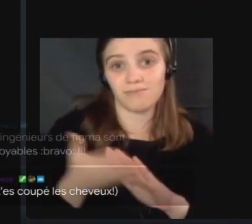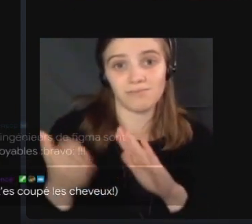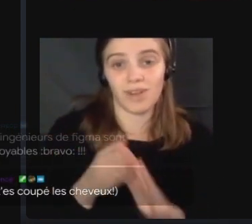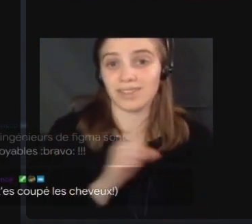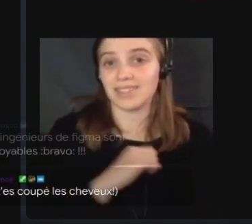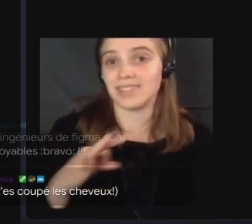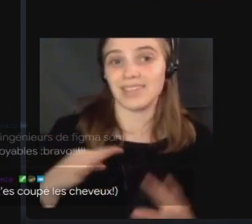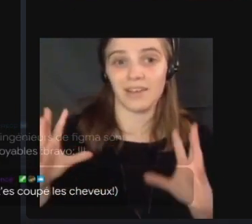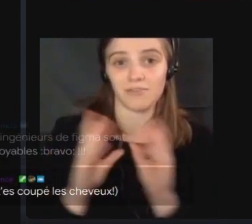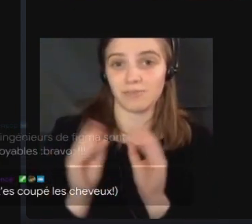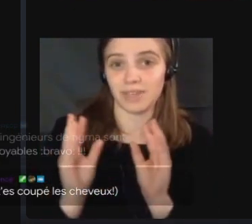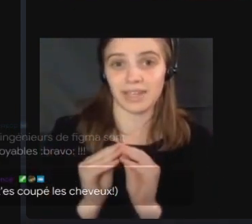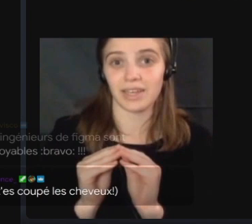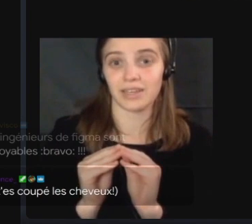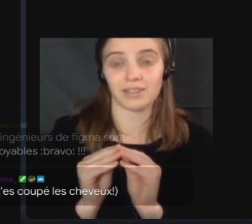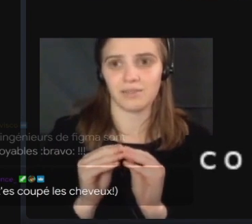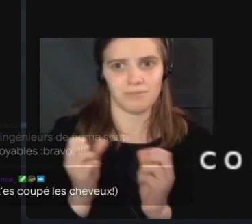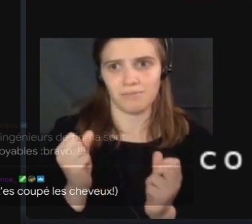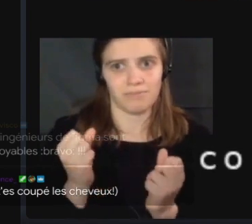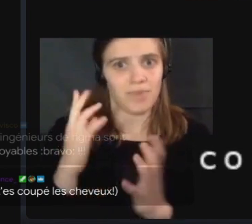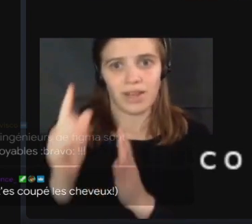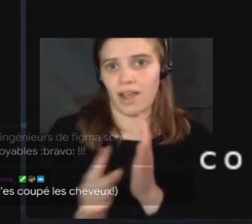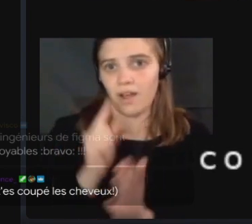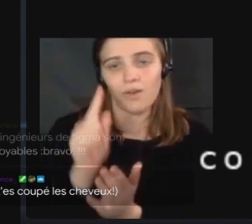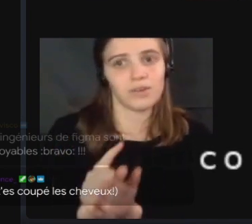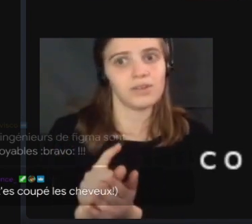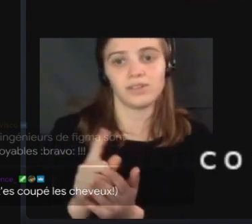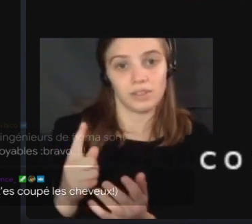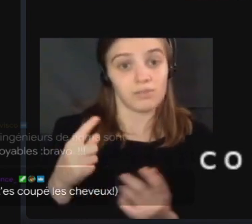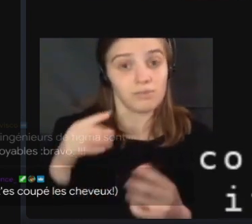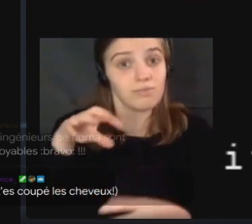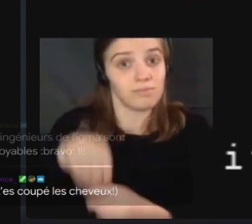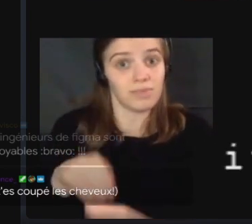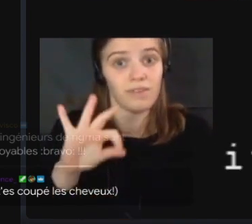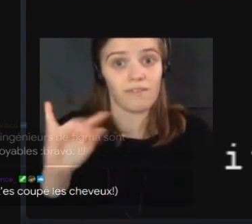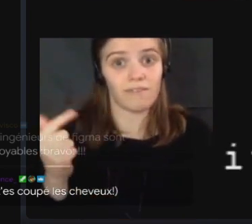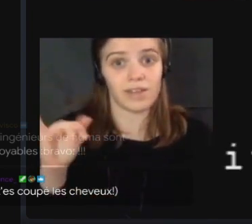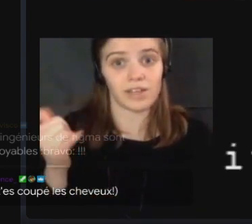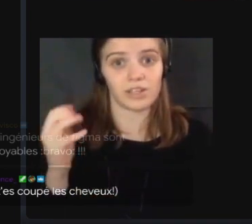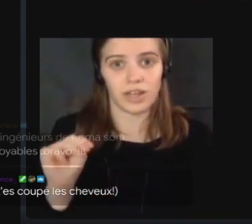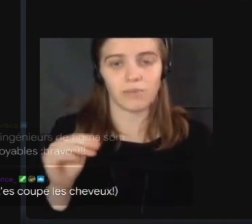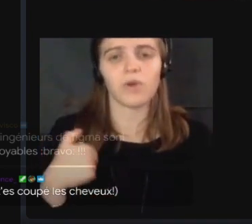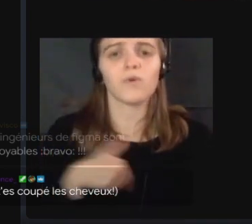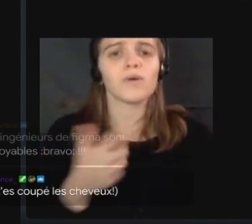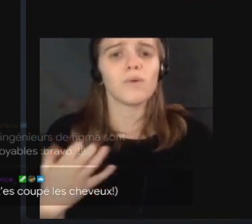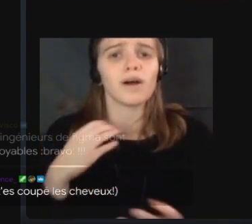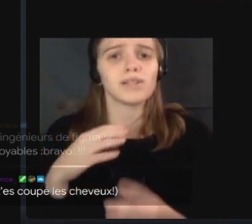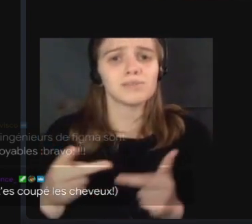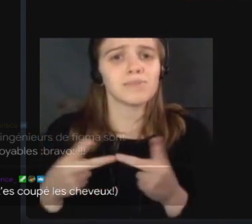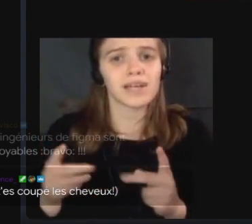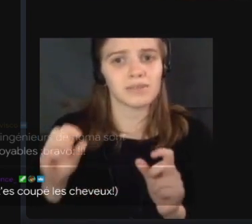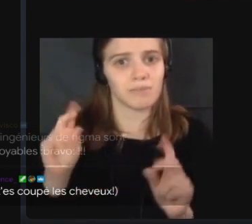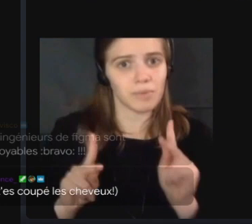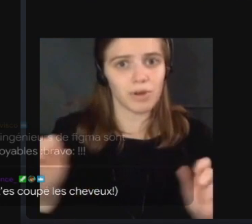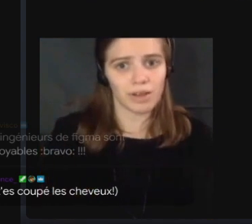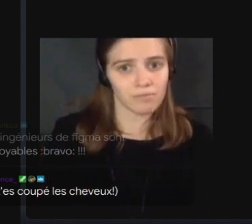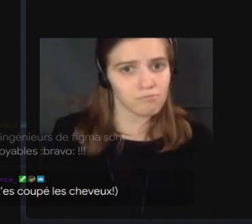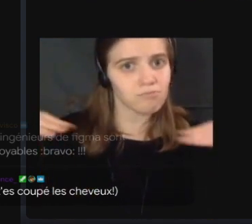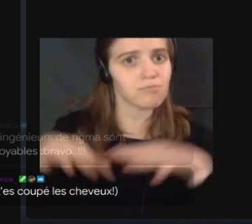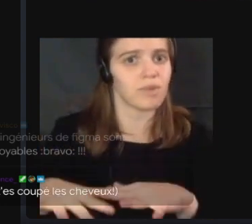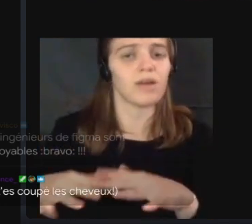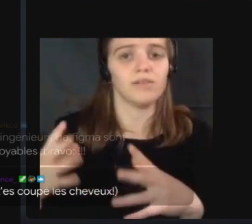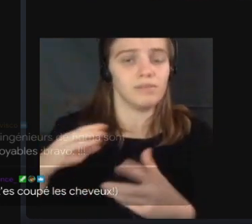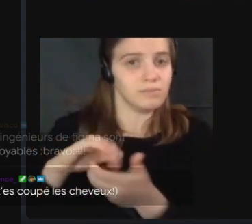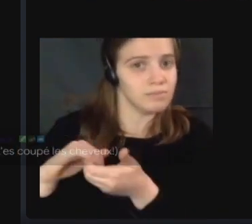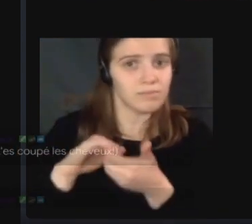in multi-hour staff meetings in FigJam. Tu t'es coupé les cheveux, ouais, tout à fait, ouais. Pour l'occasion, pour Dylan, je fais ma petite coupe de cheveux,